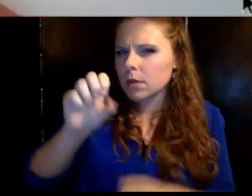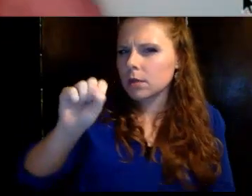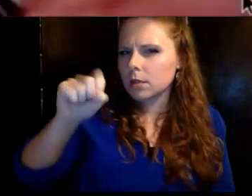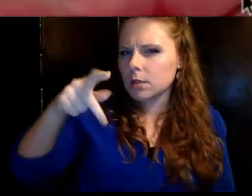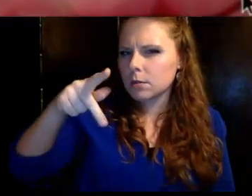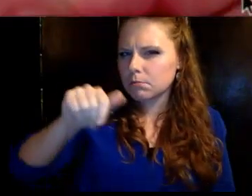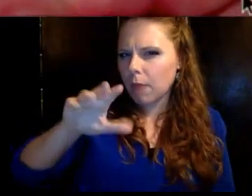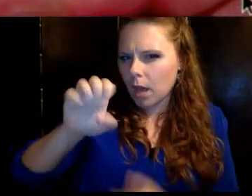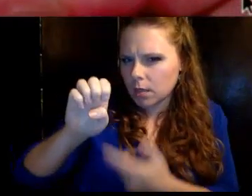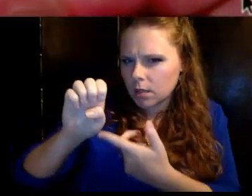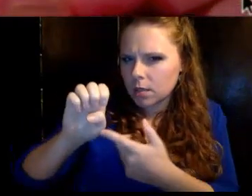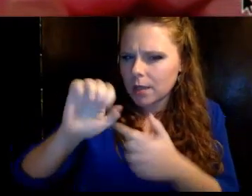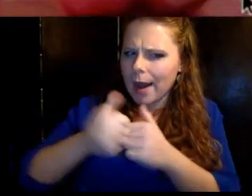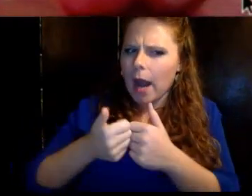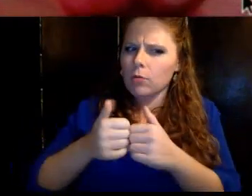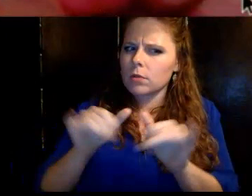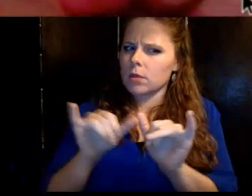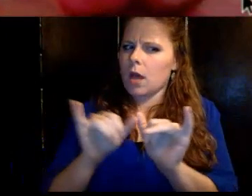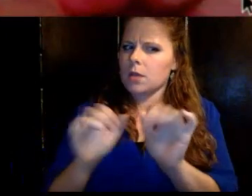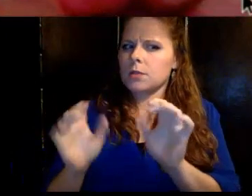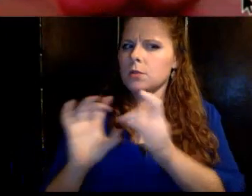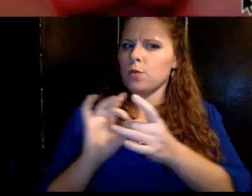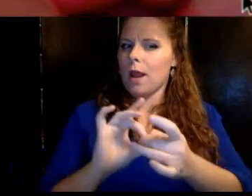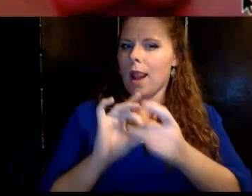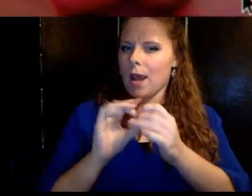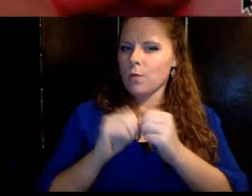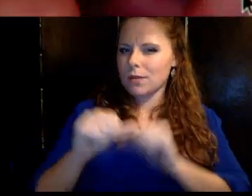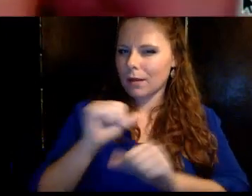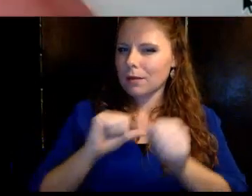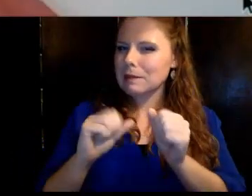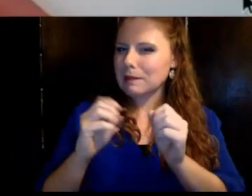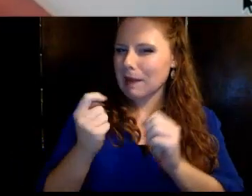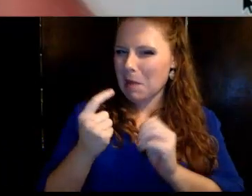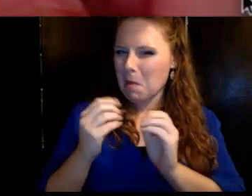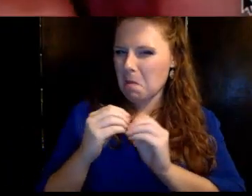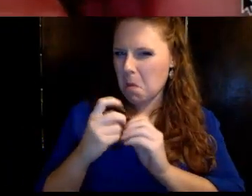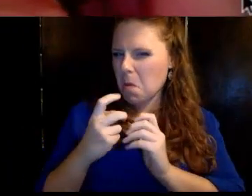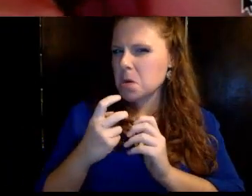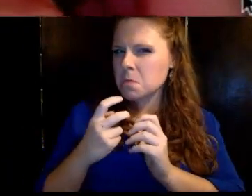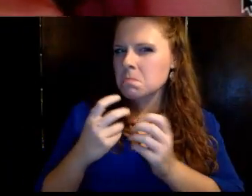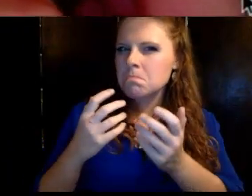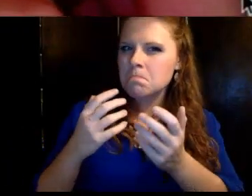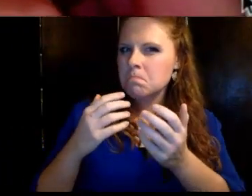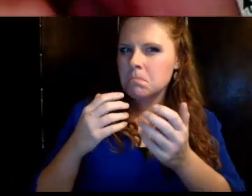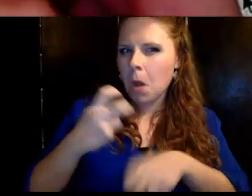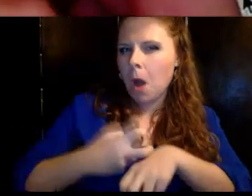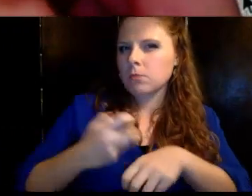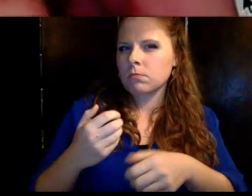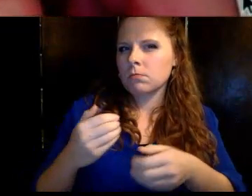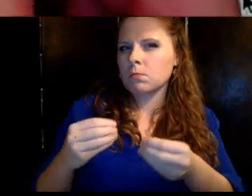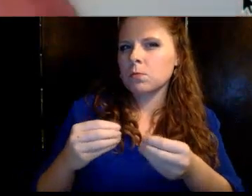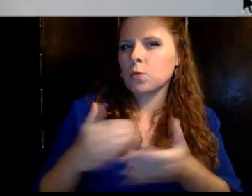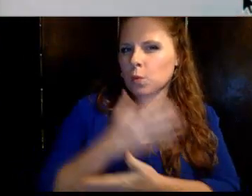objects relate to each other. So this is kind of a little bit of a stretch. So for you, this is probably new concept. So